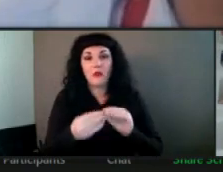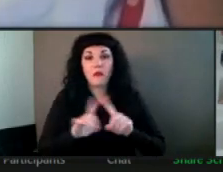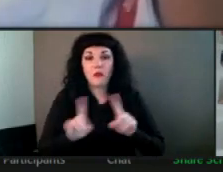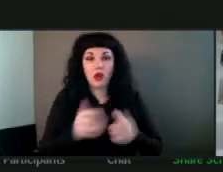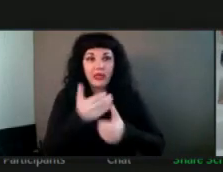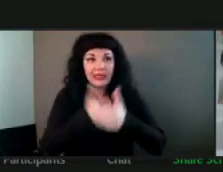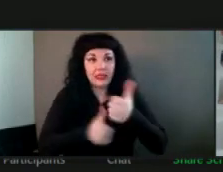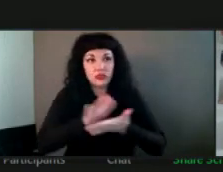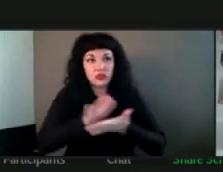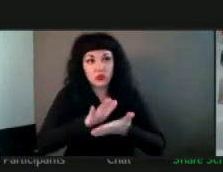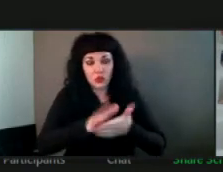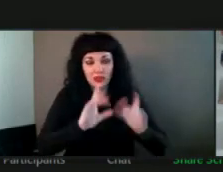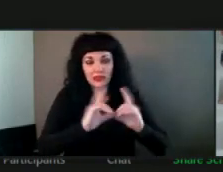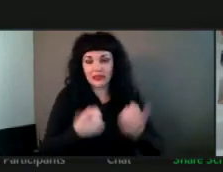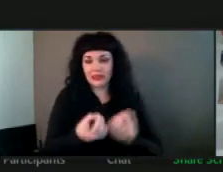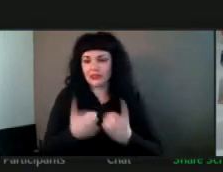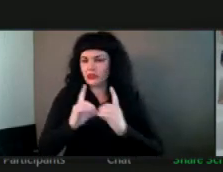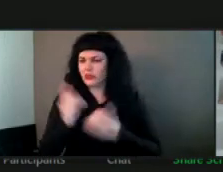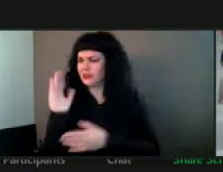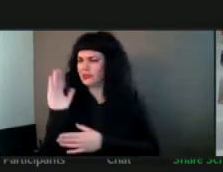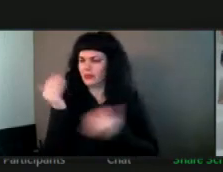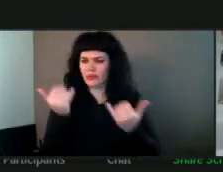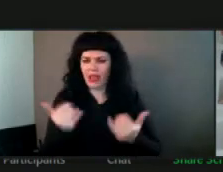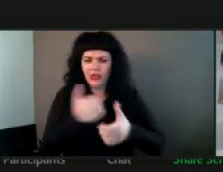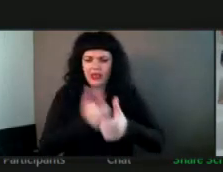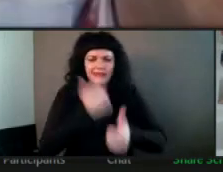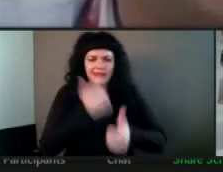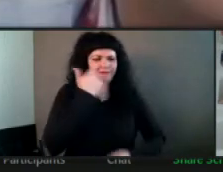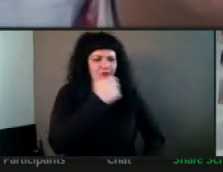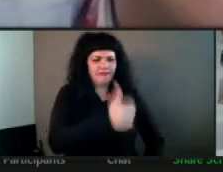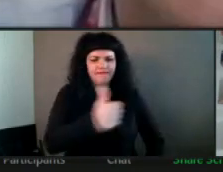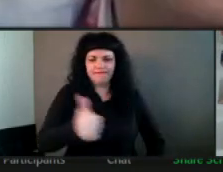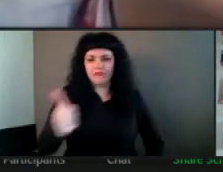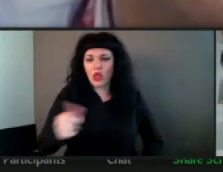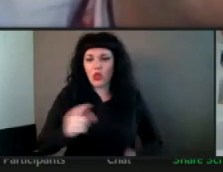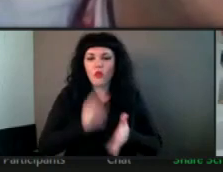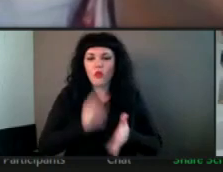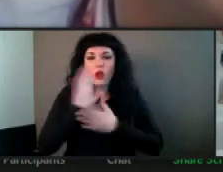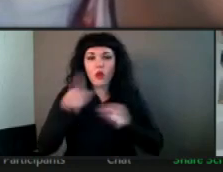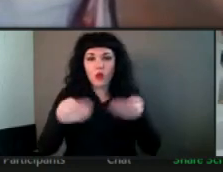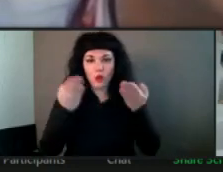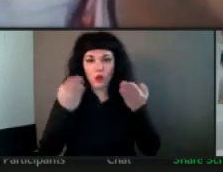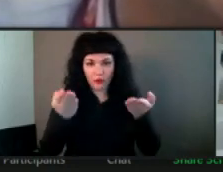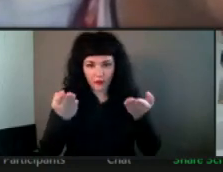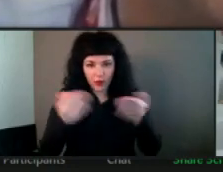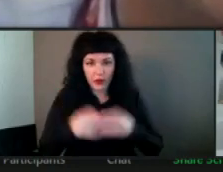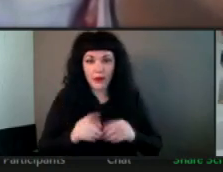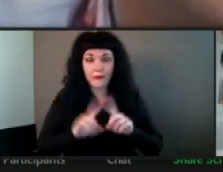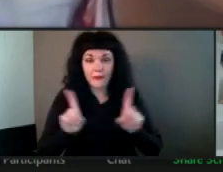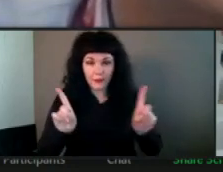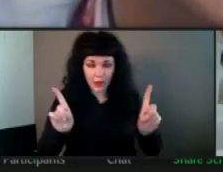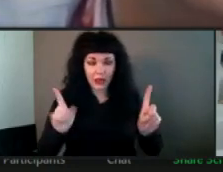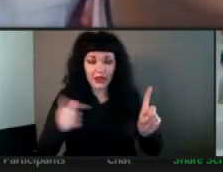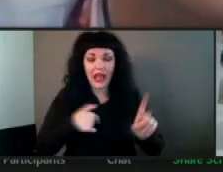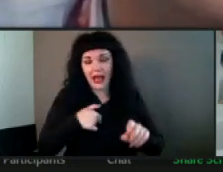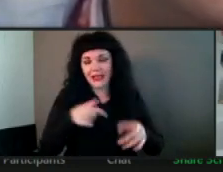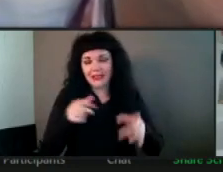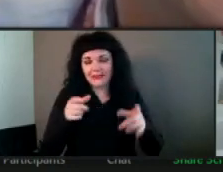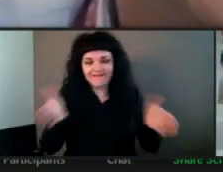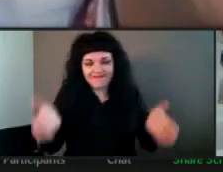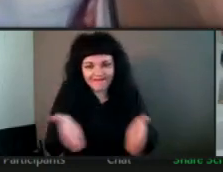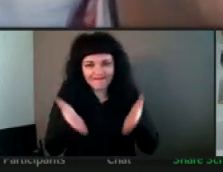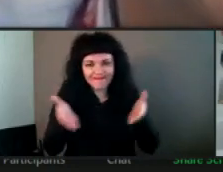it sounds like right now is going to make their own decision about what they're going to be offering. But I just plead for them to consider those special needs